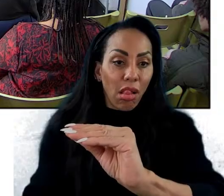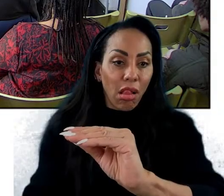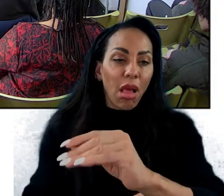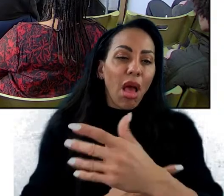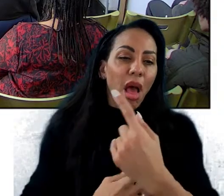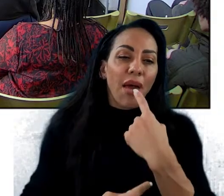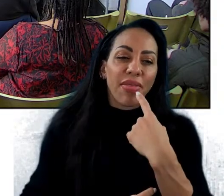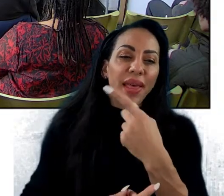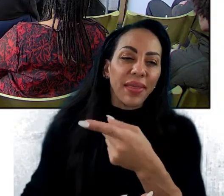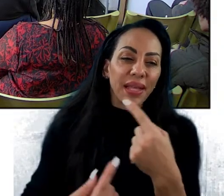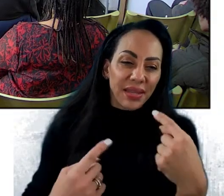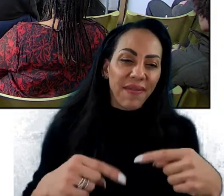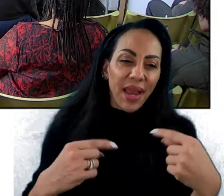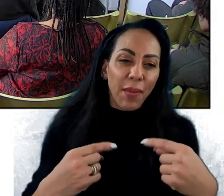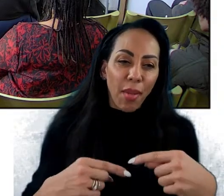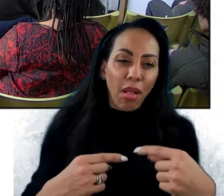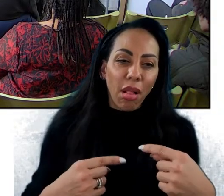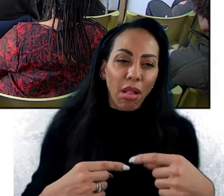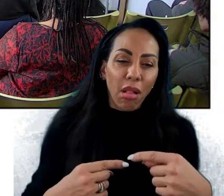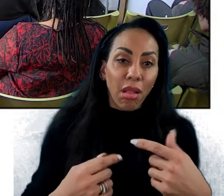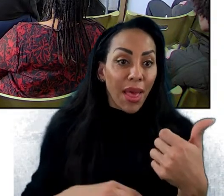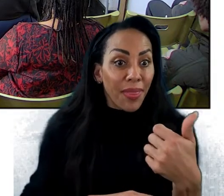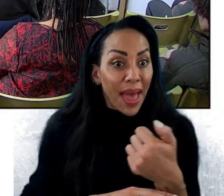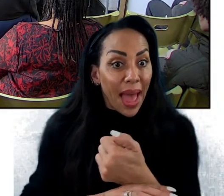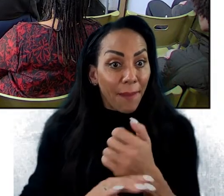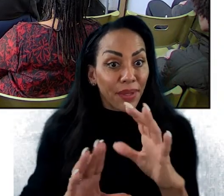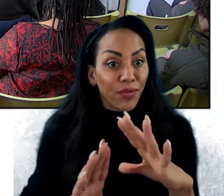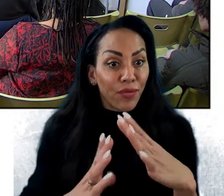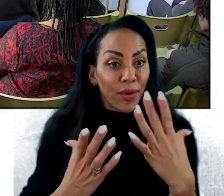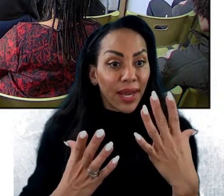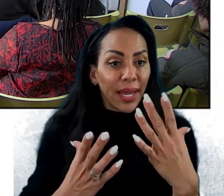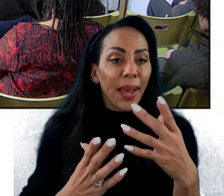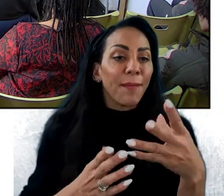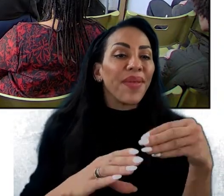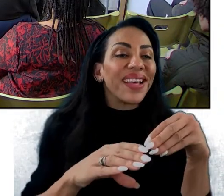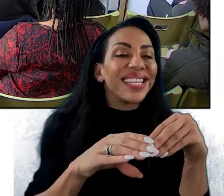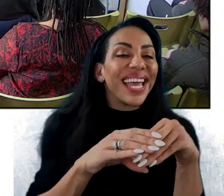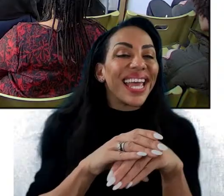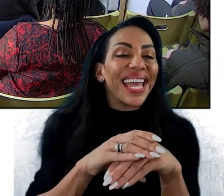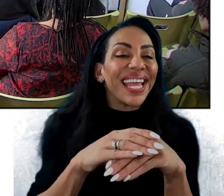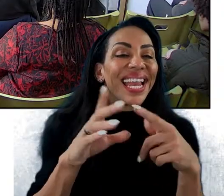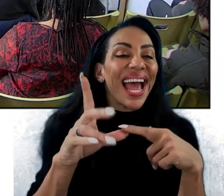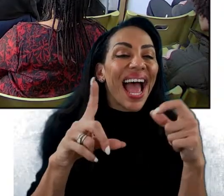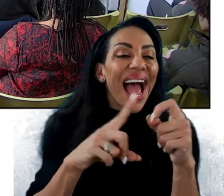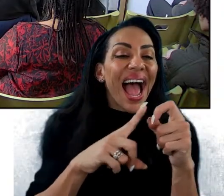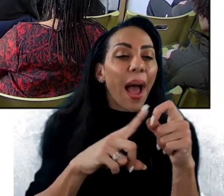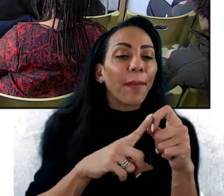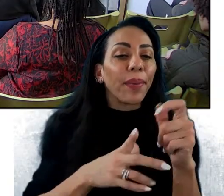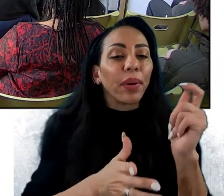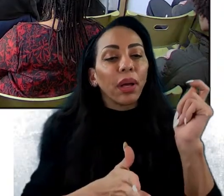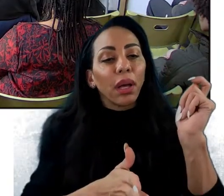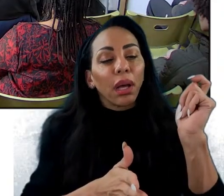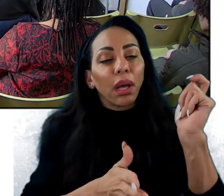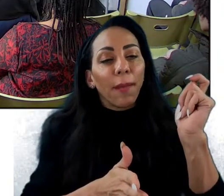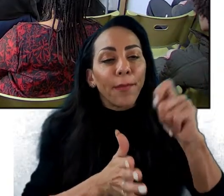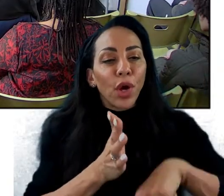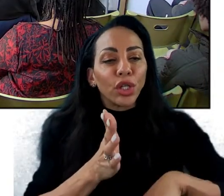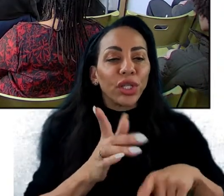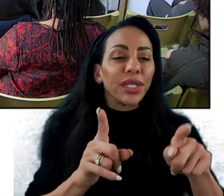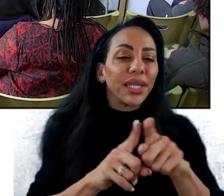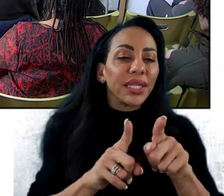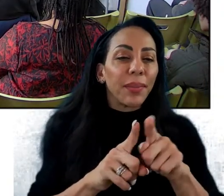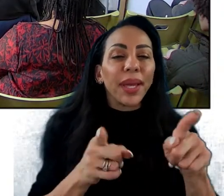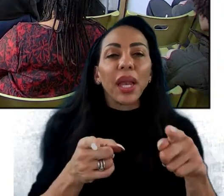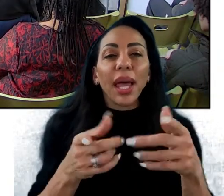that is available. It's currently, so the app is free, but there's an in-app purchase to enable that. It's sort of like a pro. There's like Playtonik and Playtonik Pro kind of thing. So